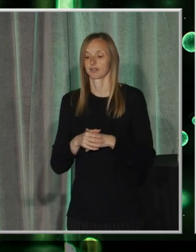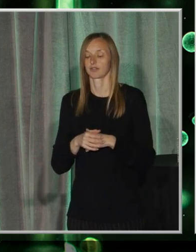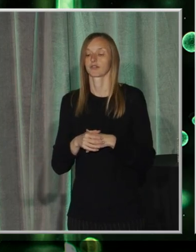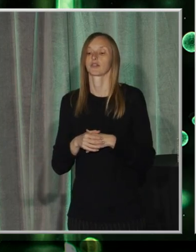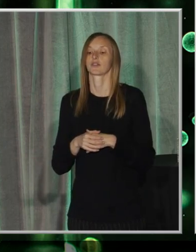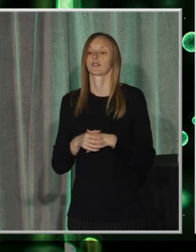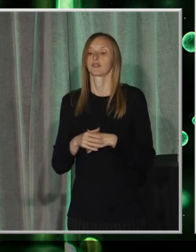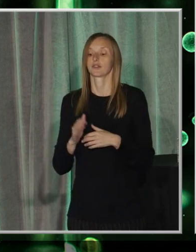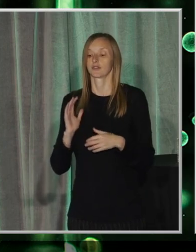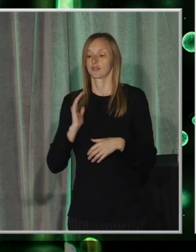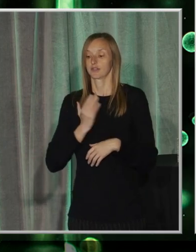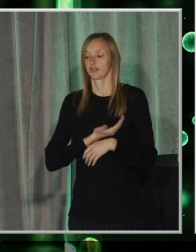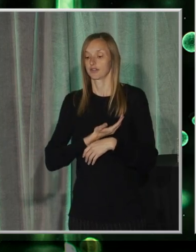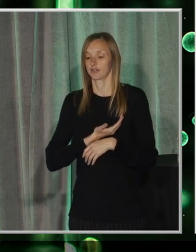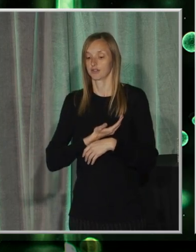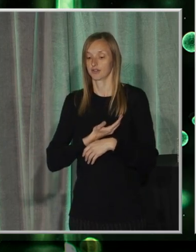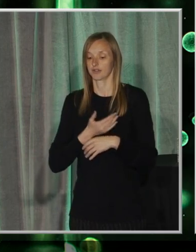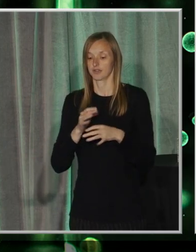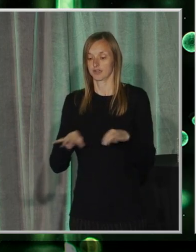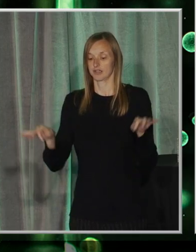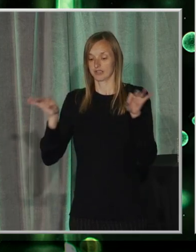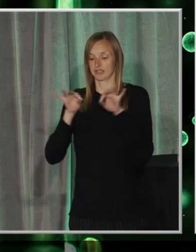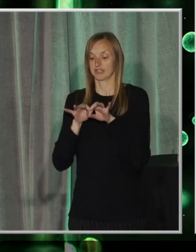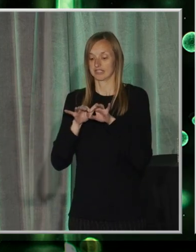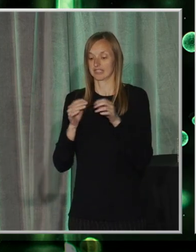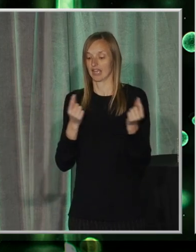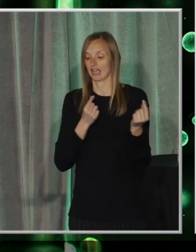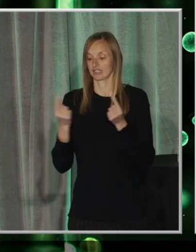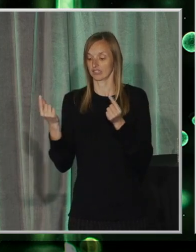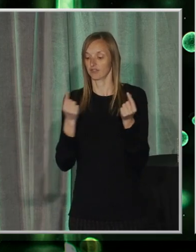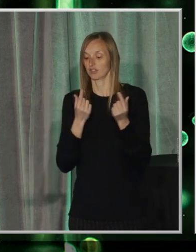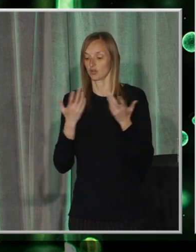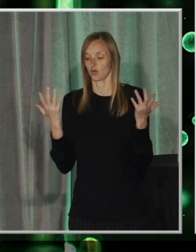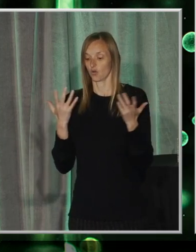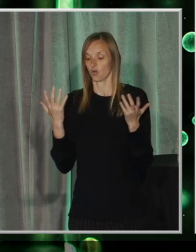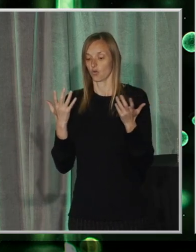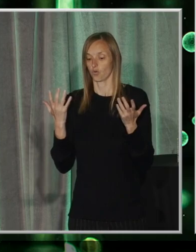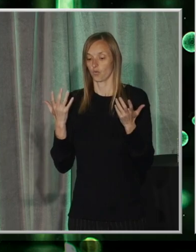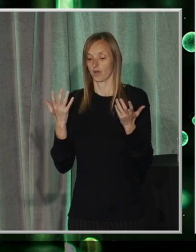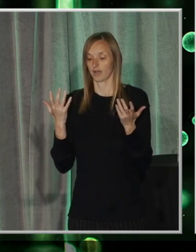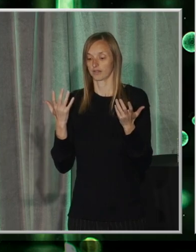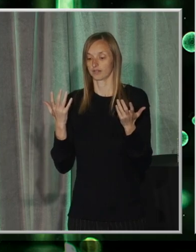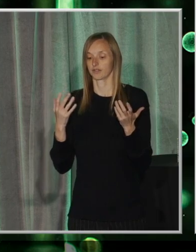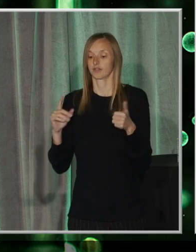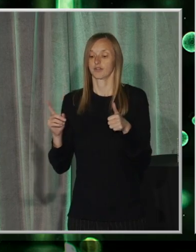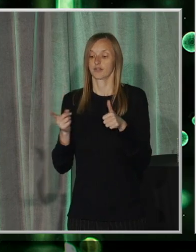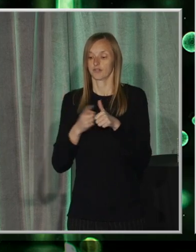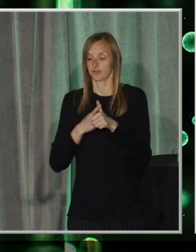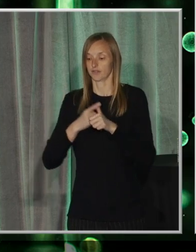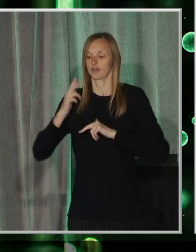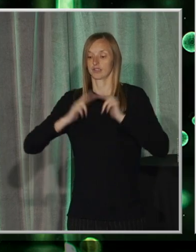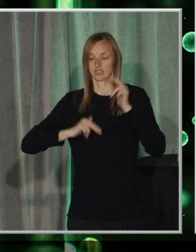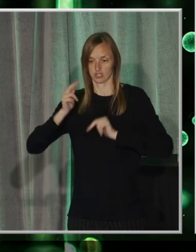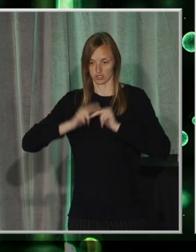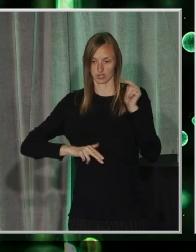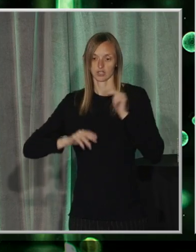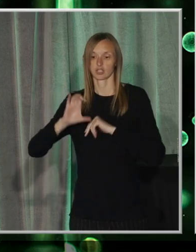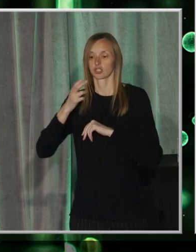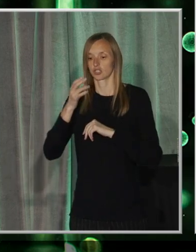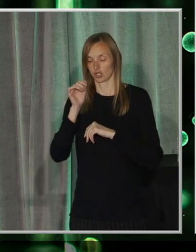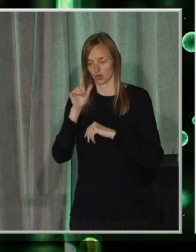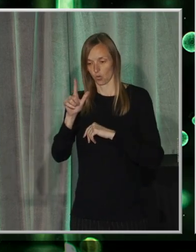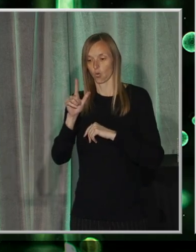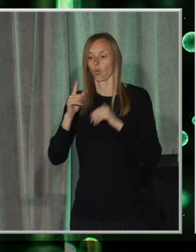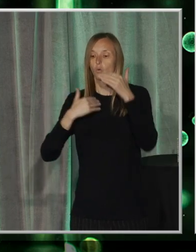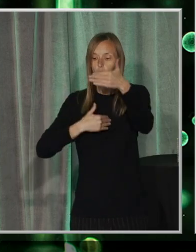So our key main activities that we'll be doing as Free Fresh team. So first we'll be constructing charcoal cooler on the